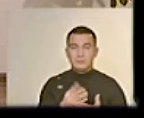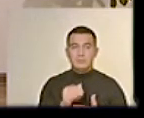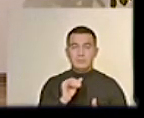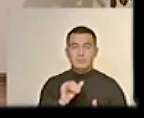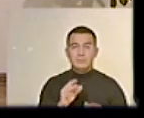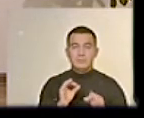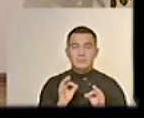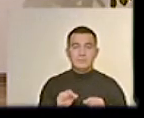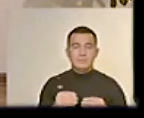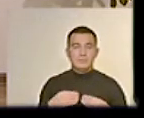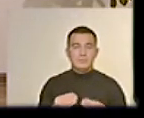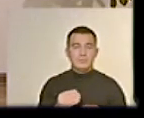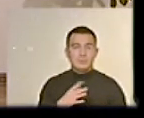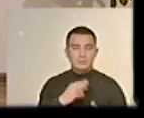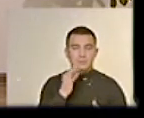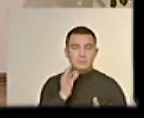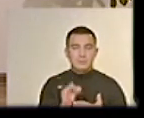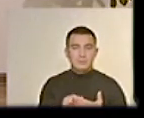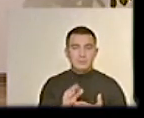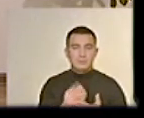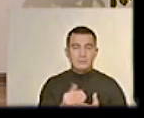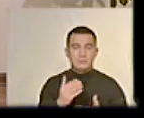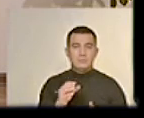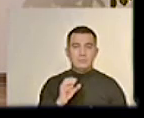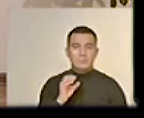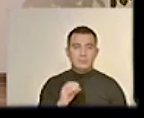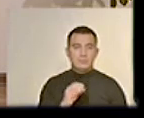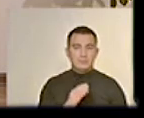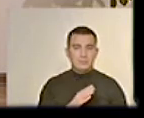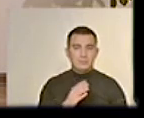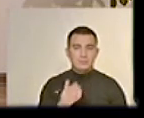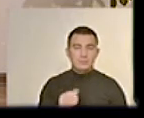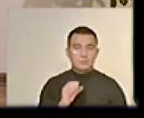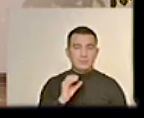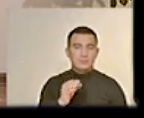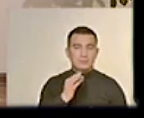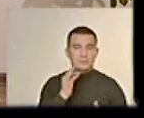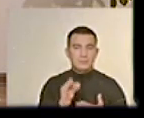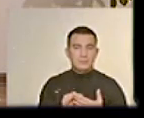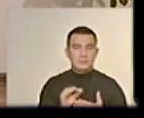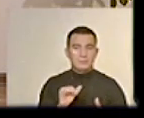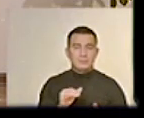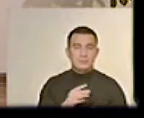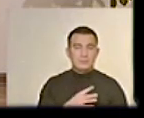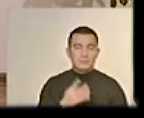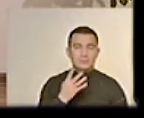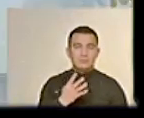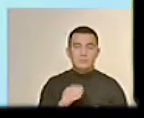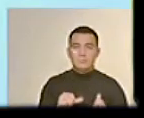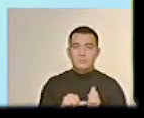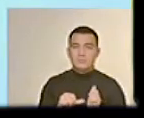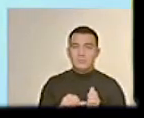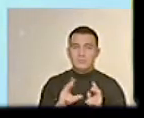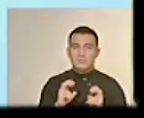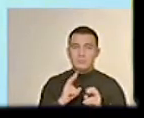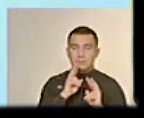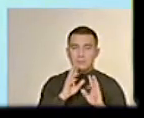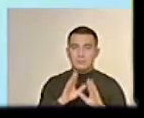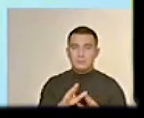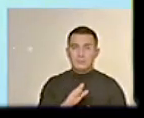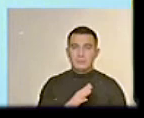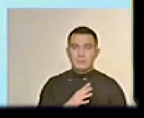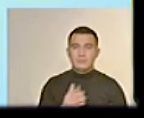to'g'ri berilgan javob C ekan. Ya'ni C javobda faqat 4 va 6 ko'rsatilgan.